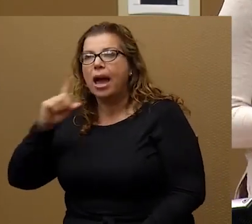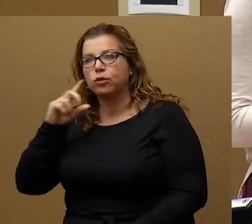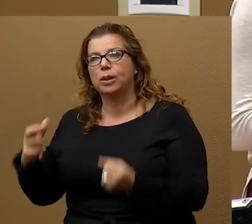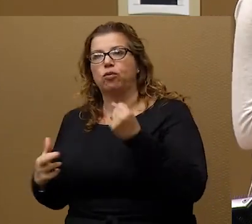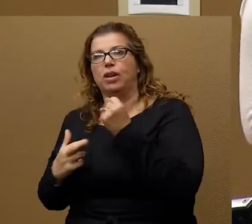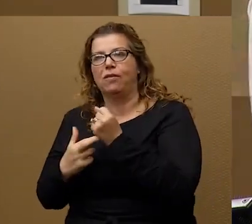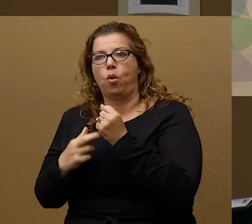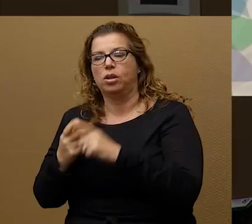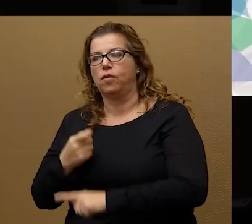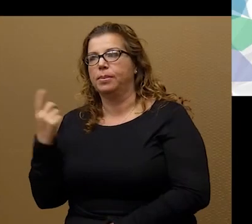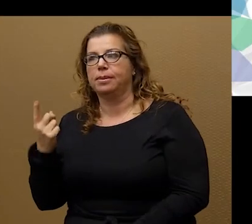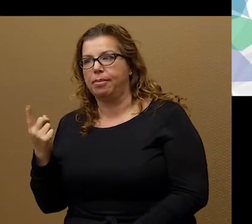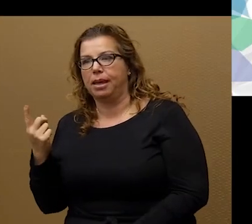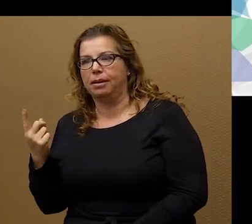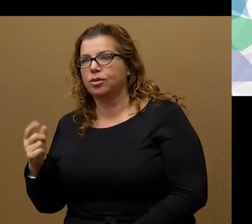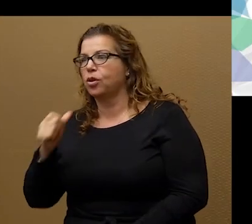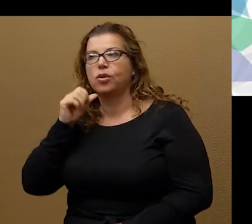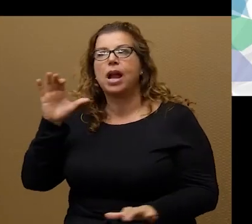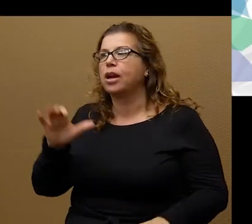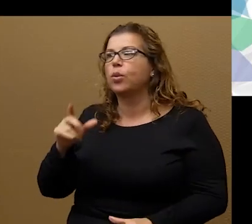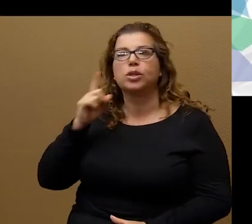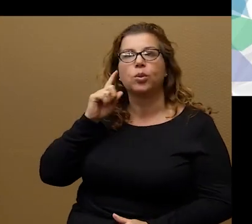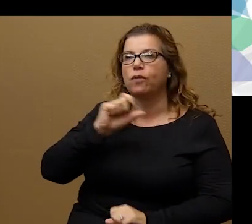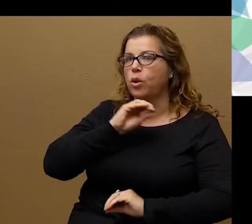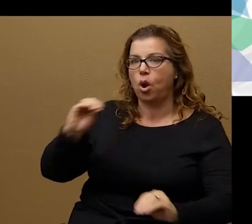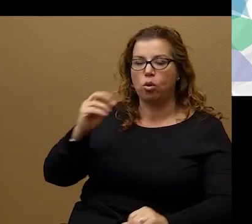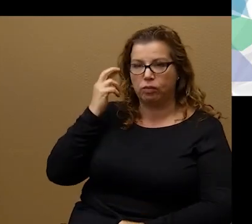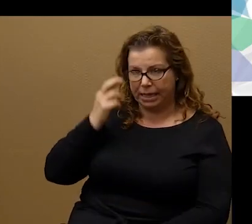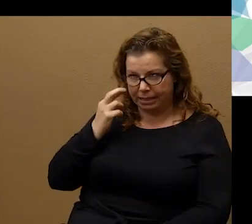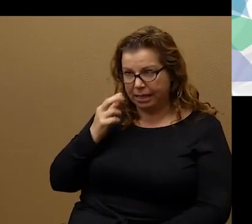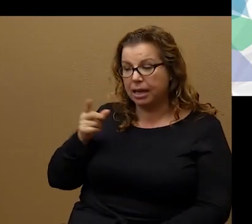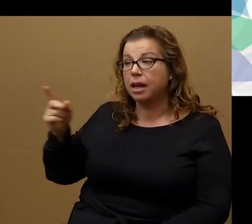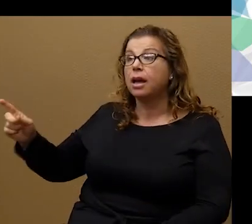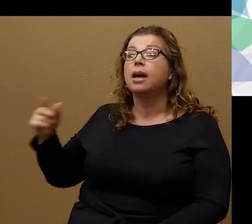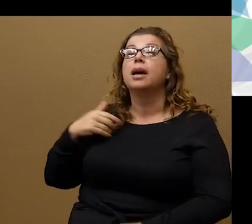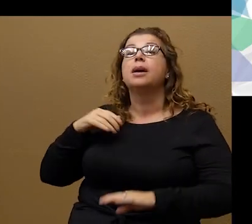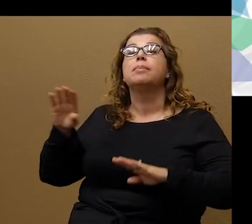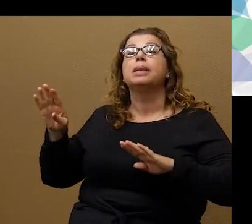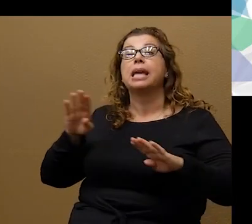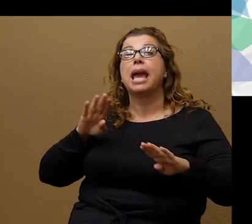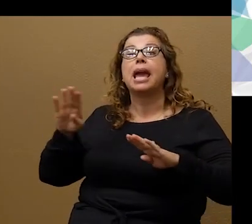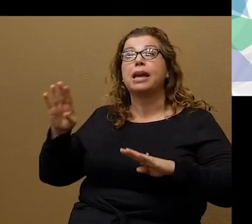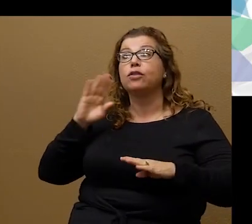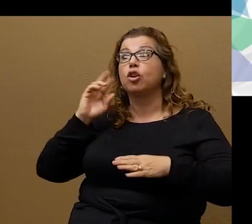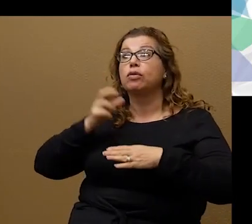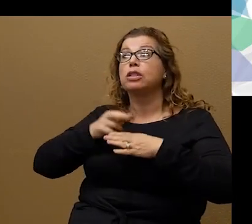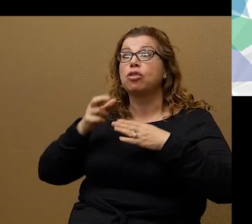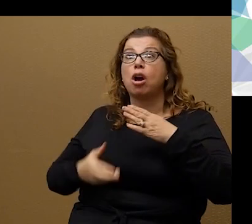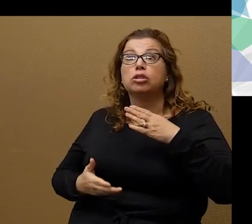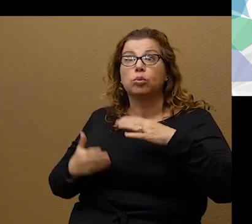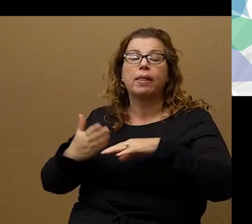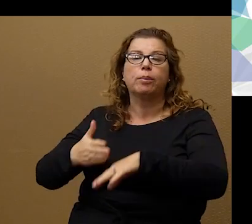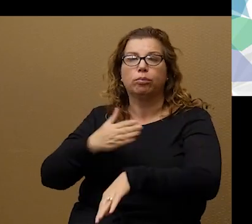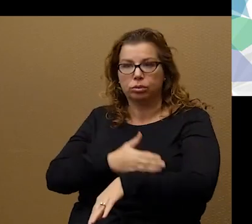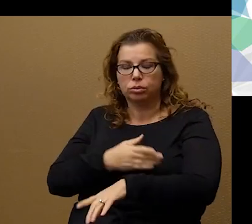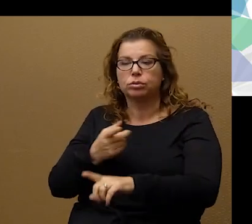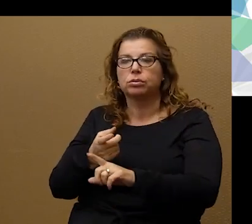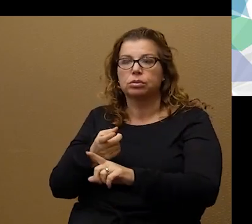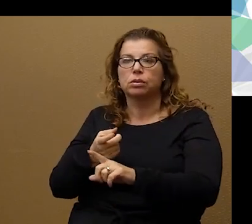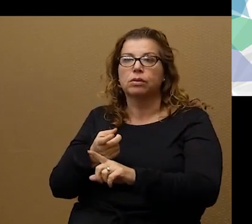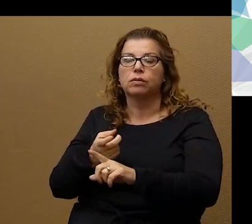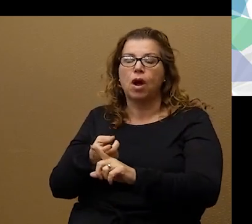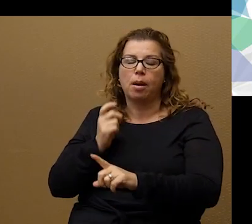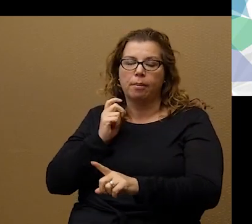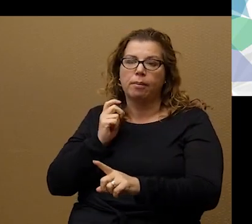something. So behavior results in high rates of reinforcement. They escape the room. They just got